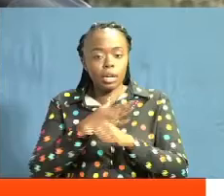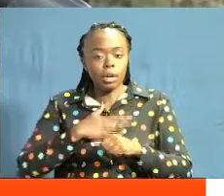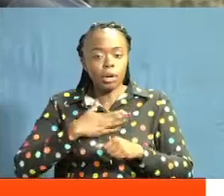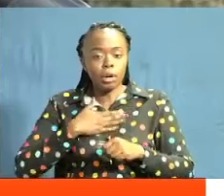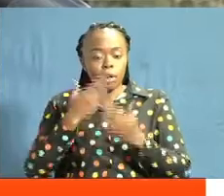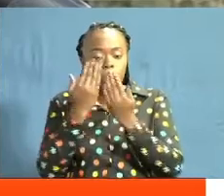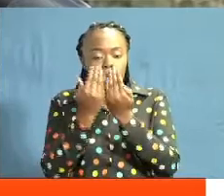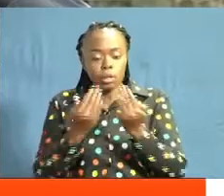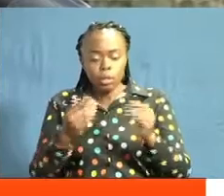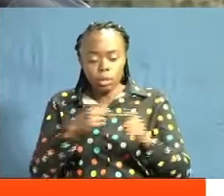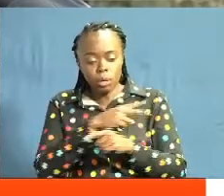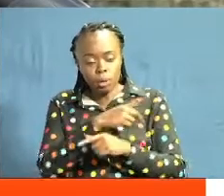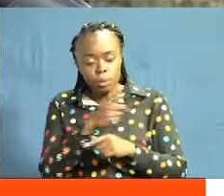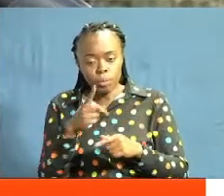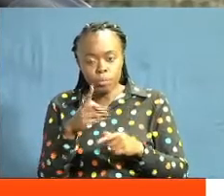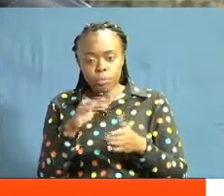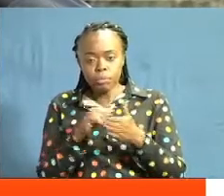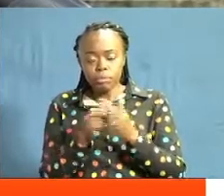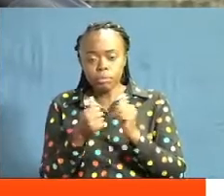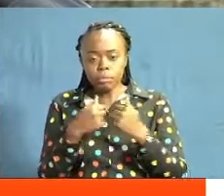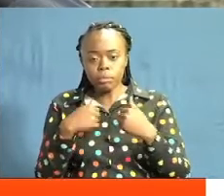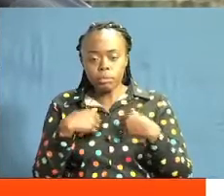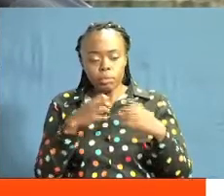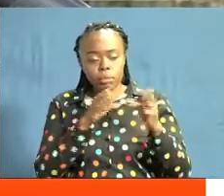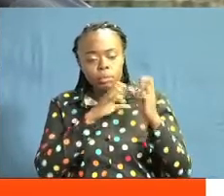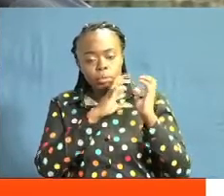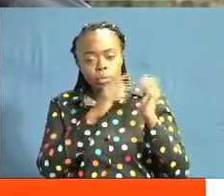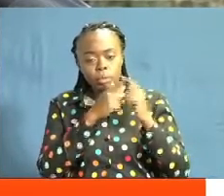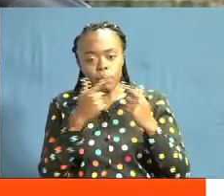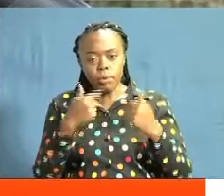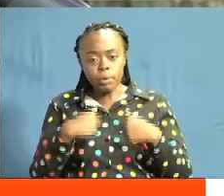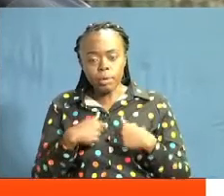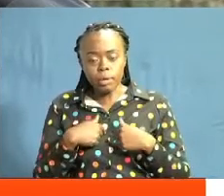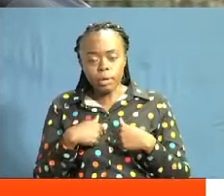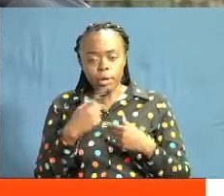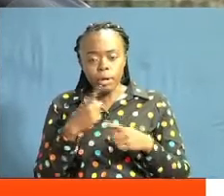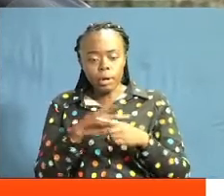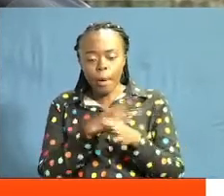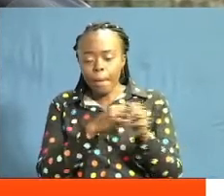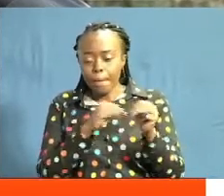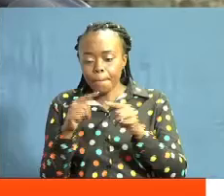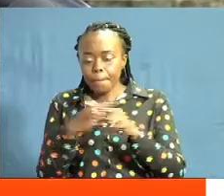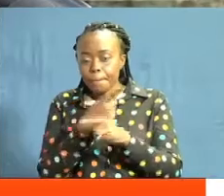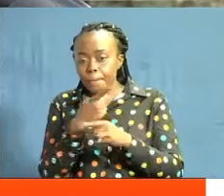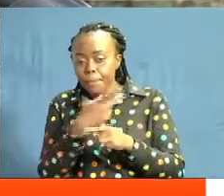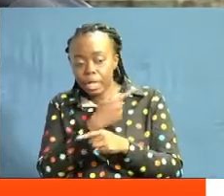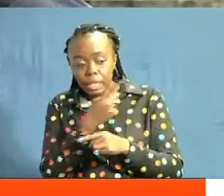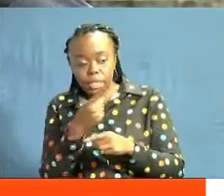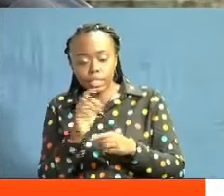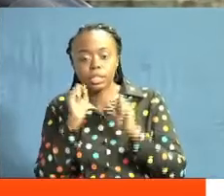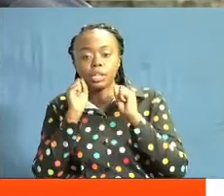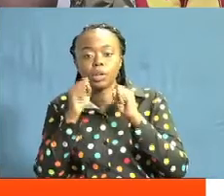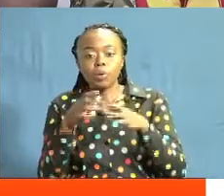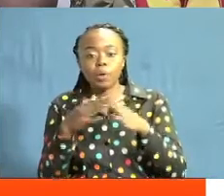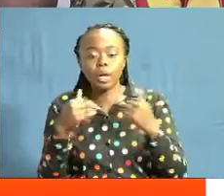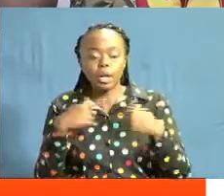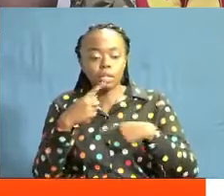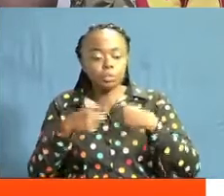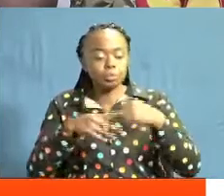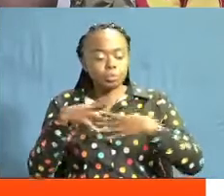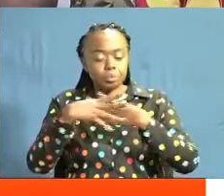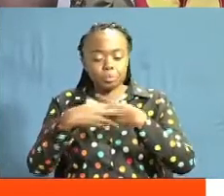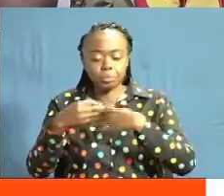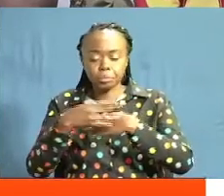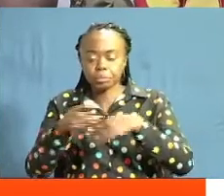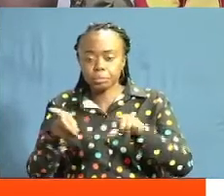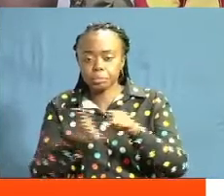there. So that pressure you are putting on me, Peleka Kwaki, is the one with the machines. At the same